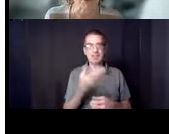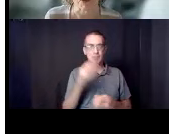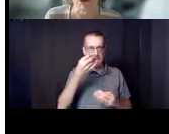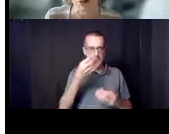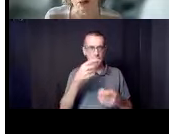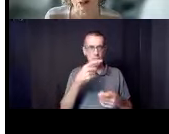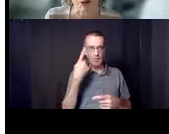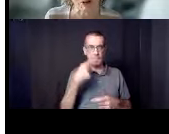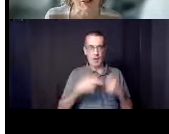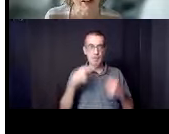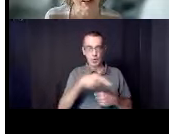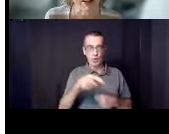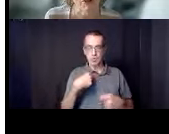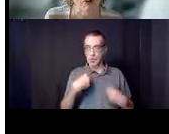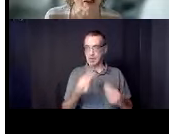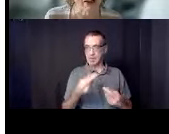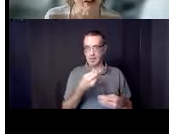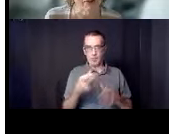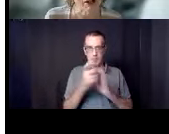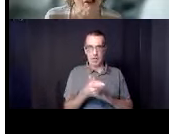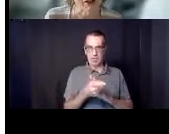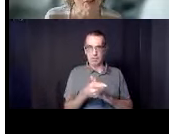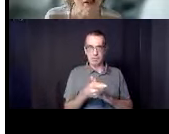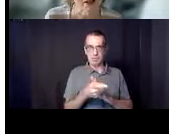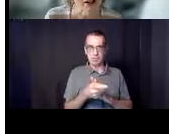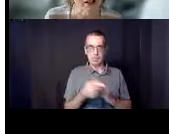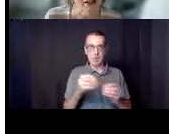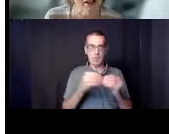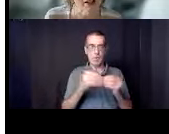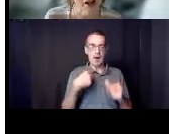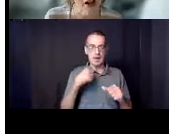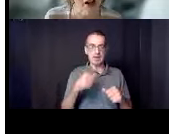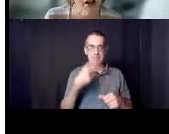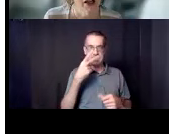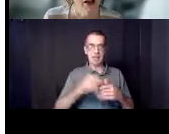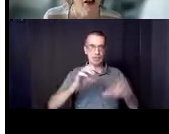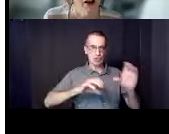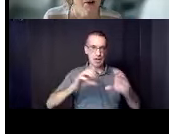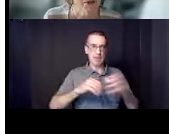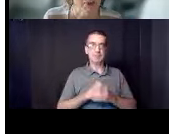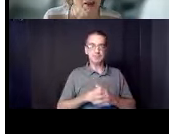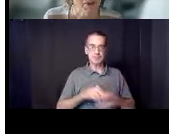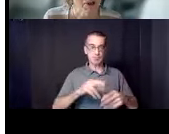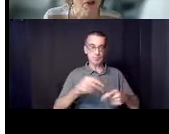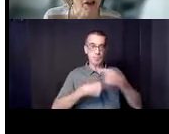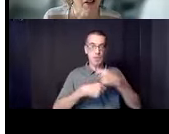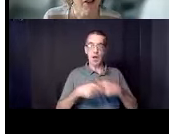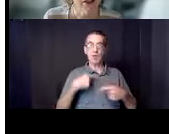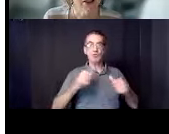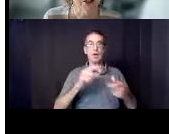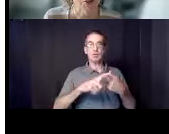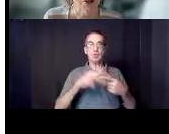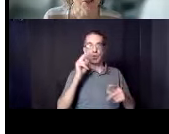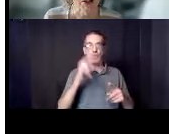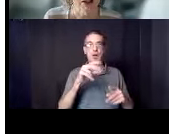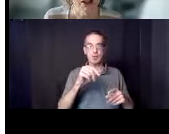information from you, so we'll give you a minute. I'm gonna make it so I can see the chat. I'm going to try to look at these